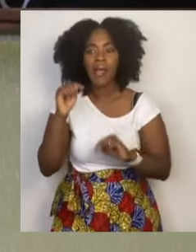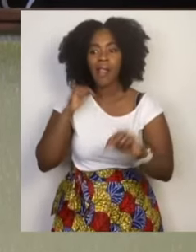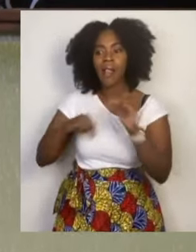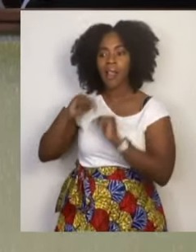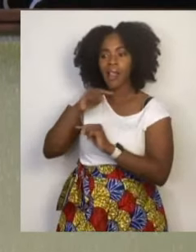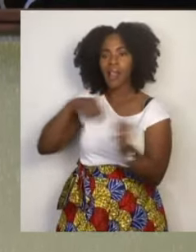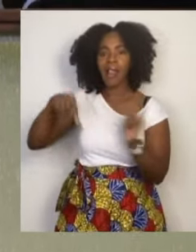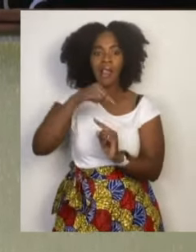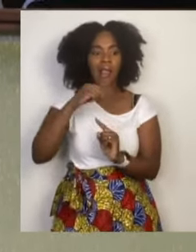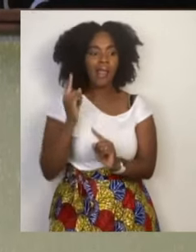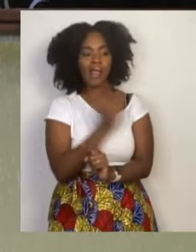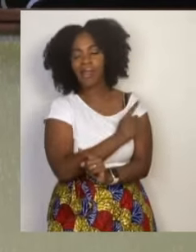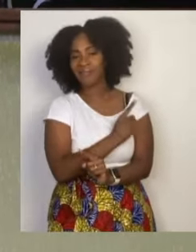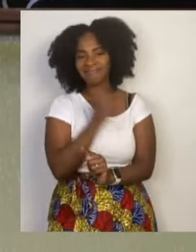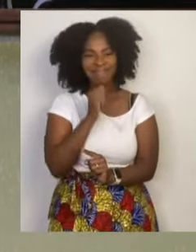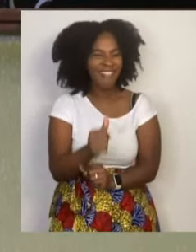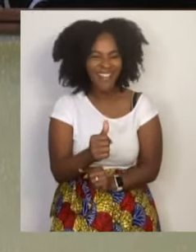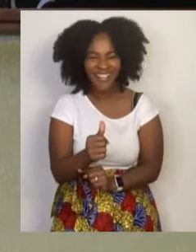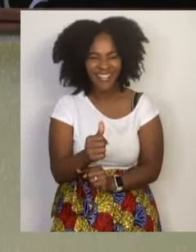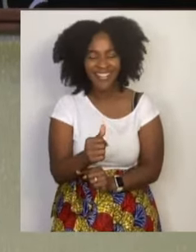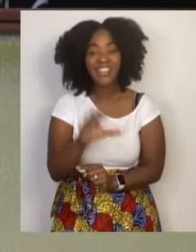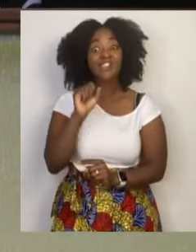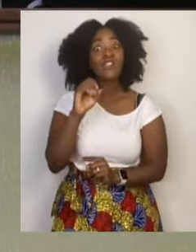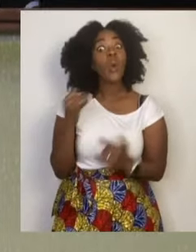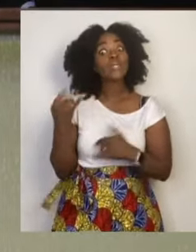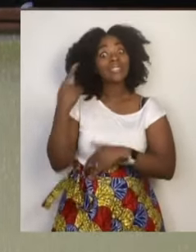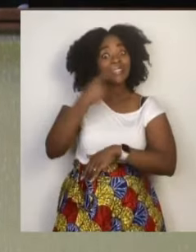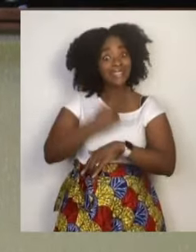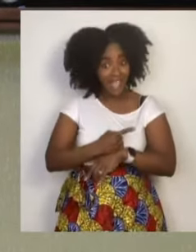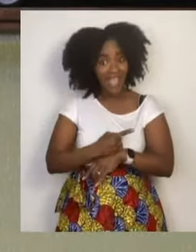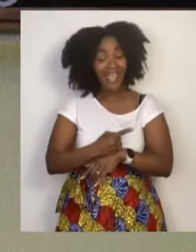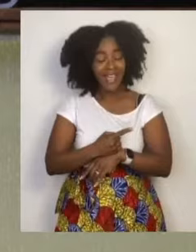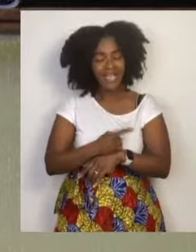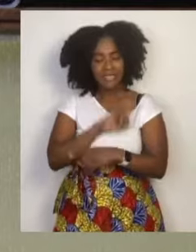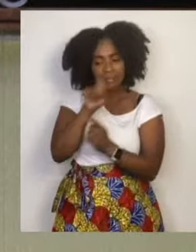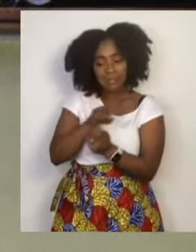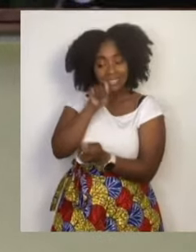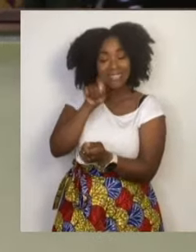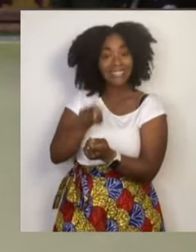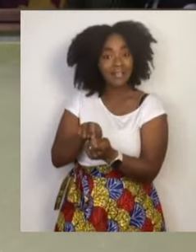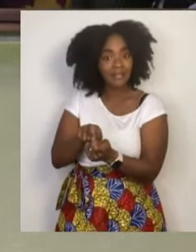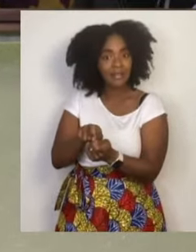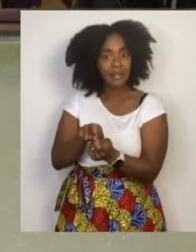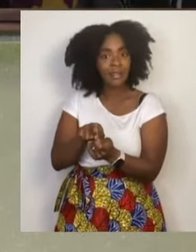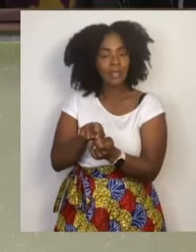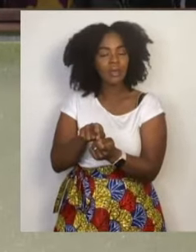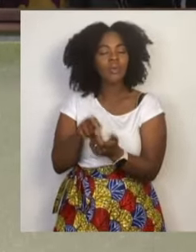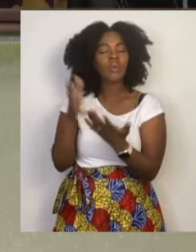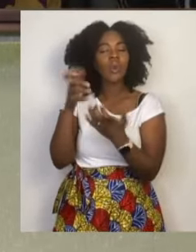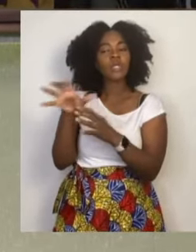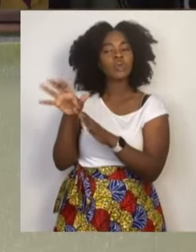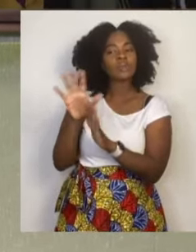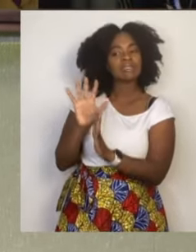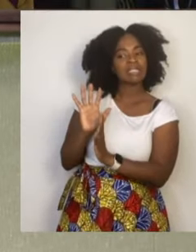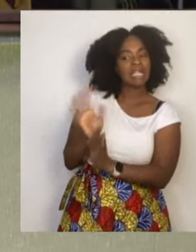So today, particularly, we want to come away from gangster rap and come back to gospel.